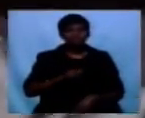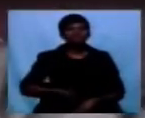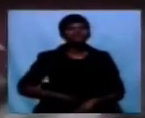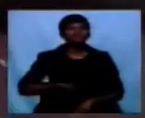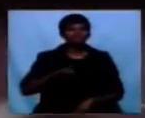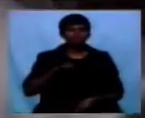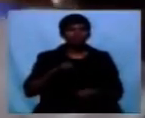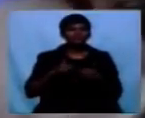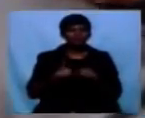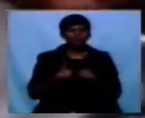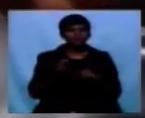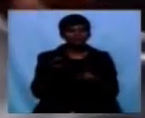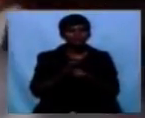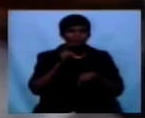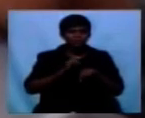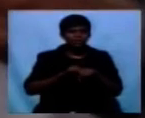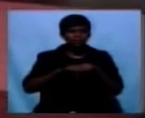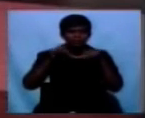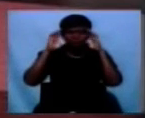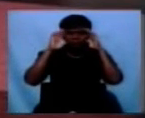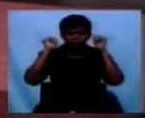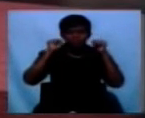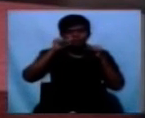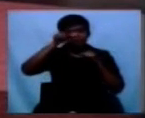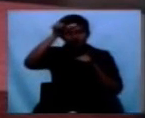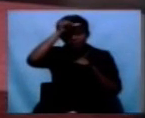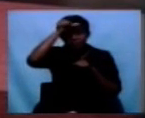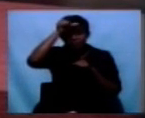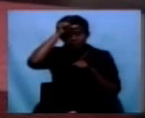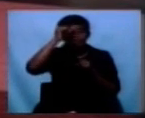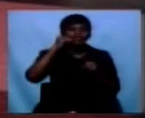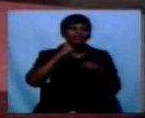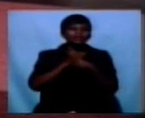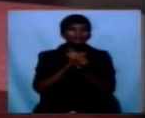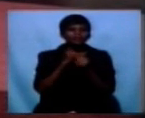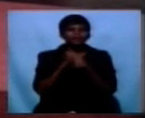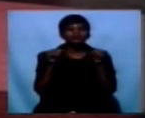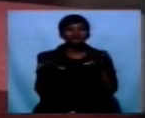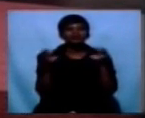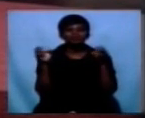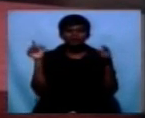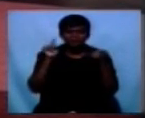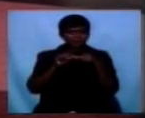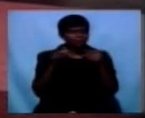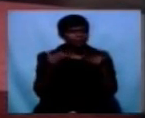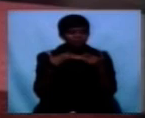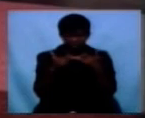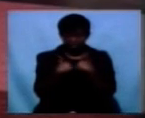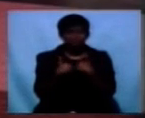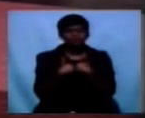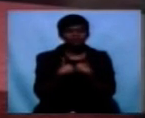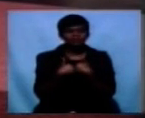say, from the time His Excellency President Lungu constituted his cabinet to date, we found an